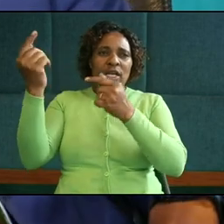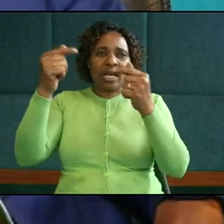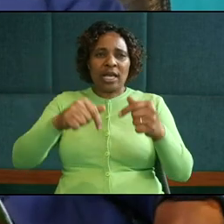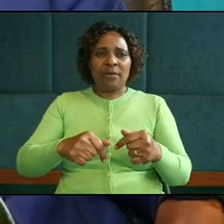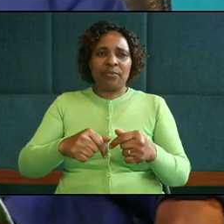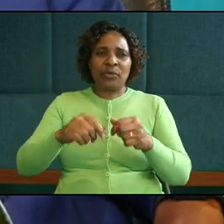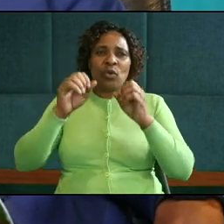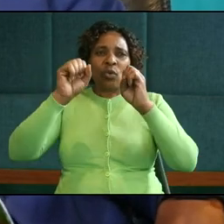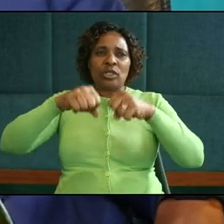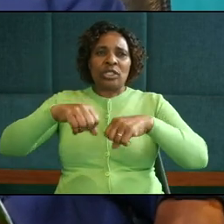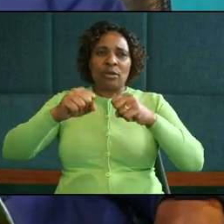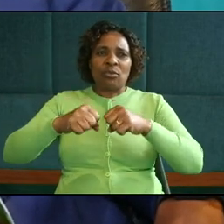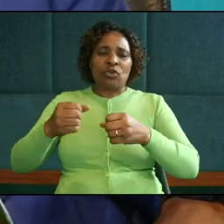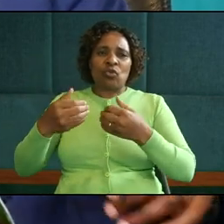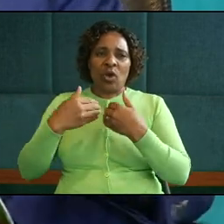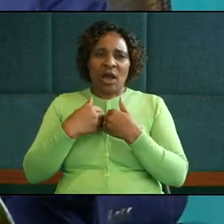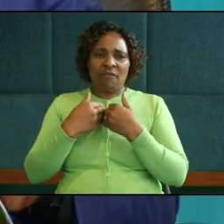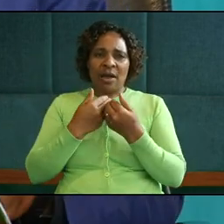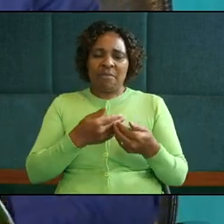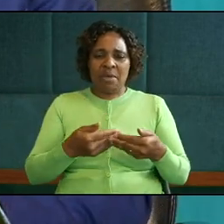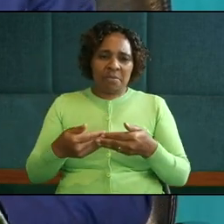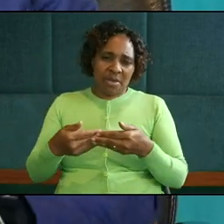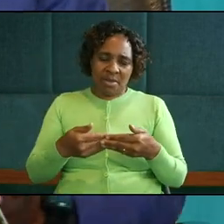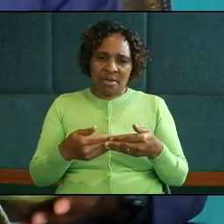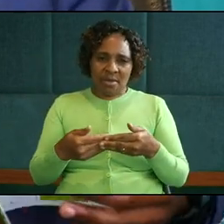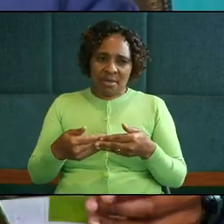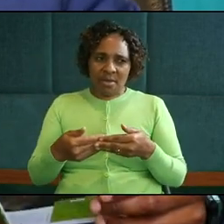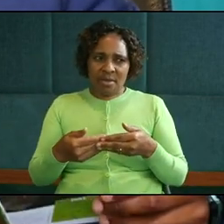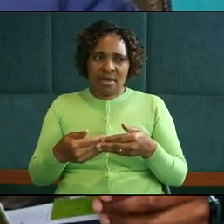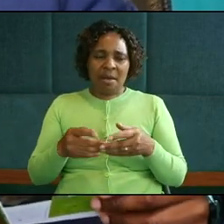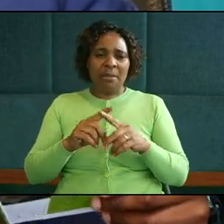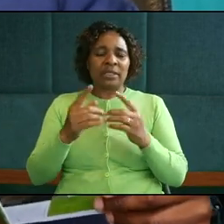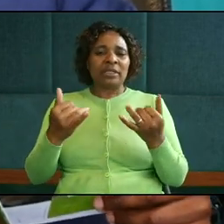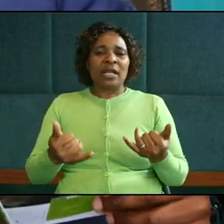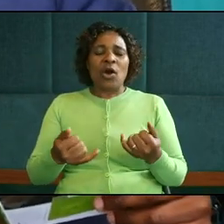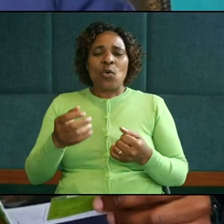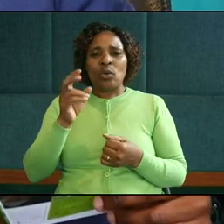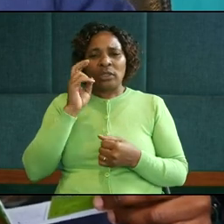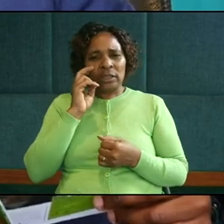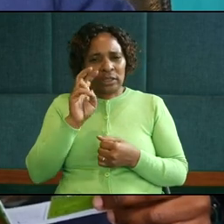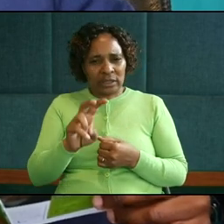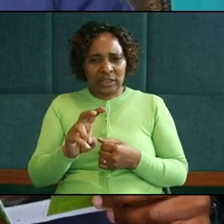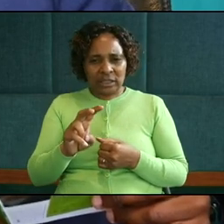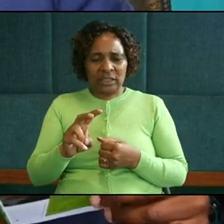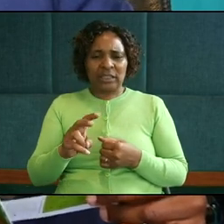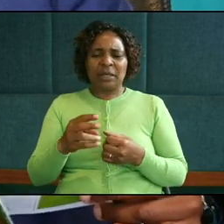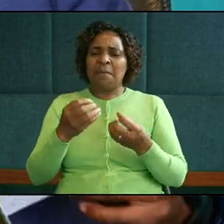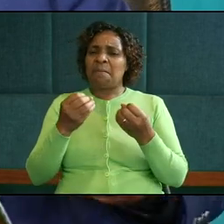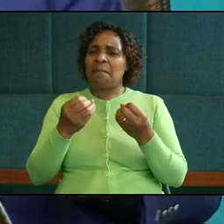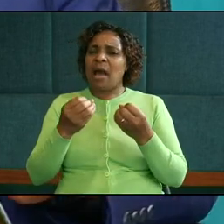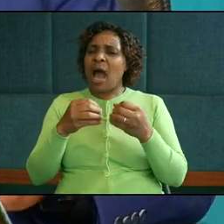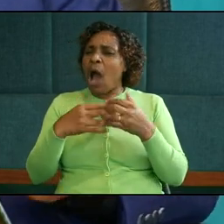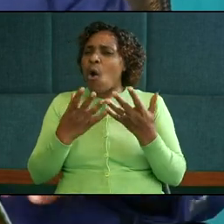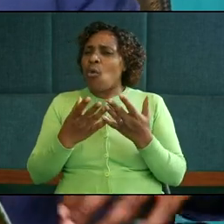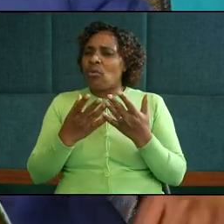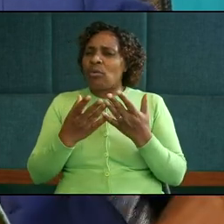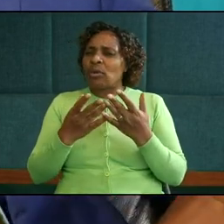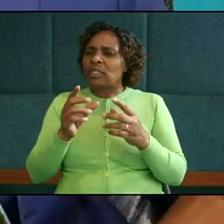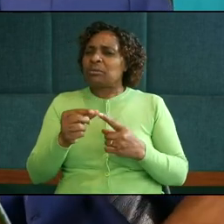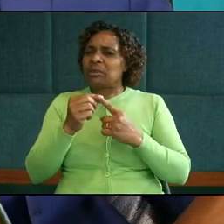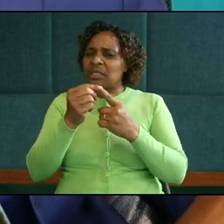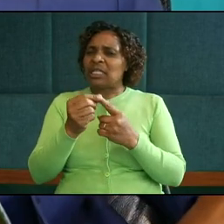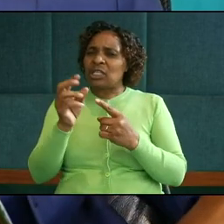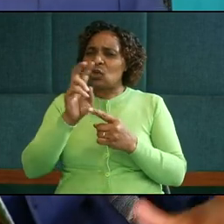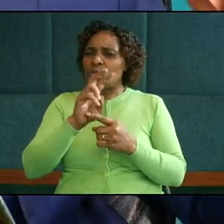have a child, right? But now we want to look at some of the most salient points, particularly